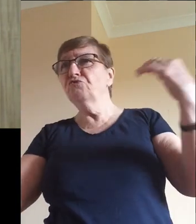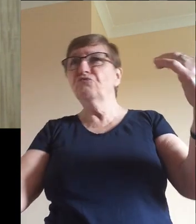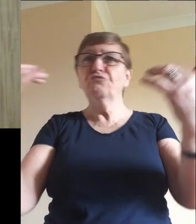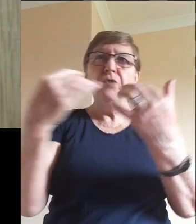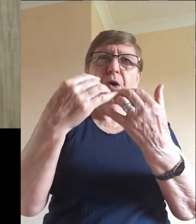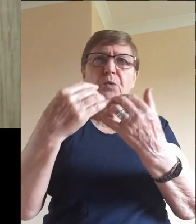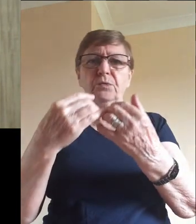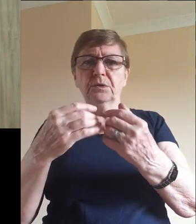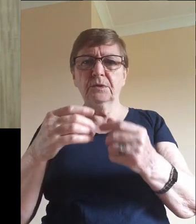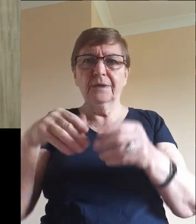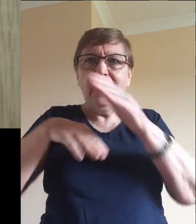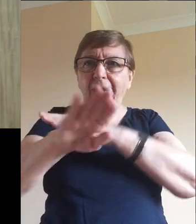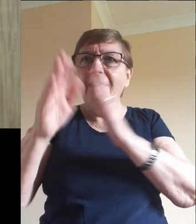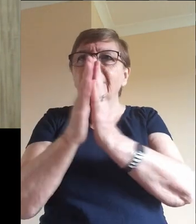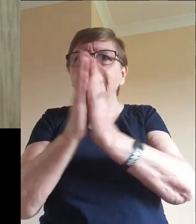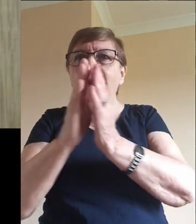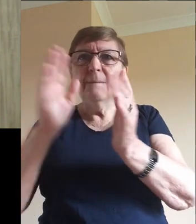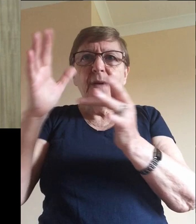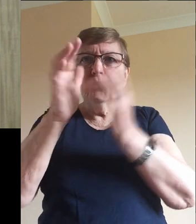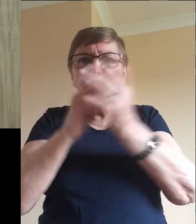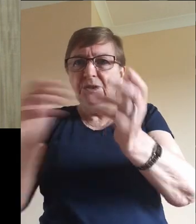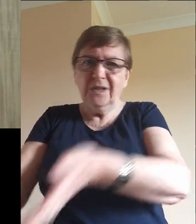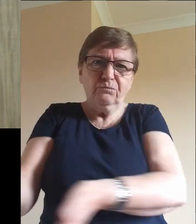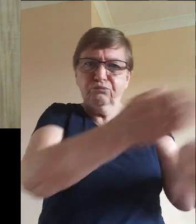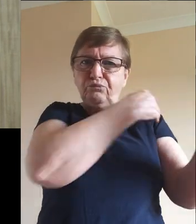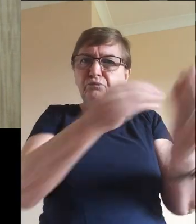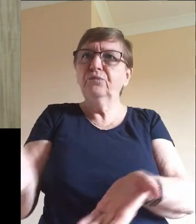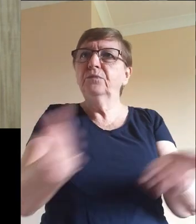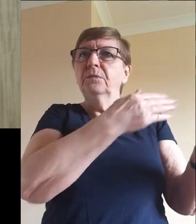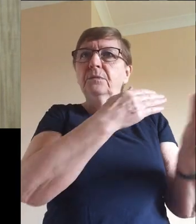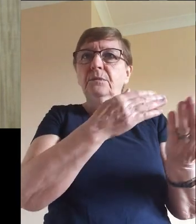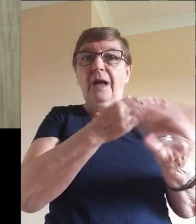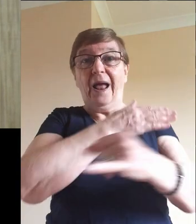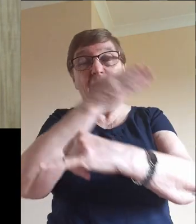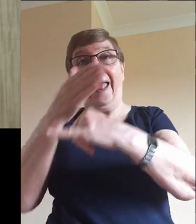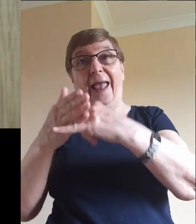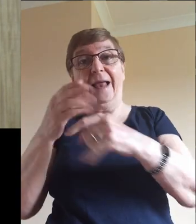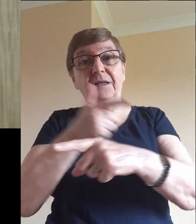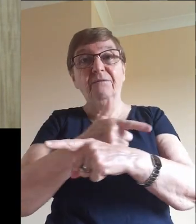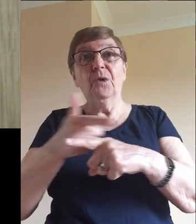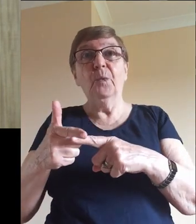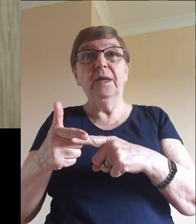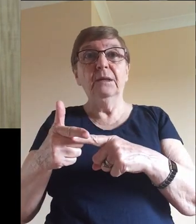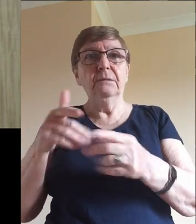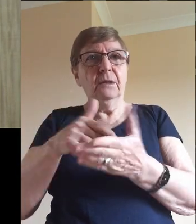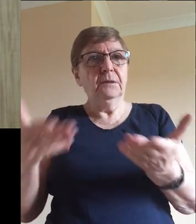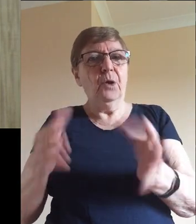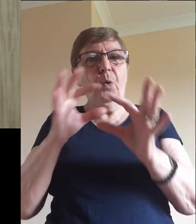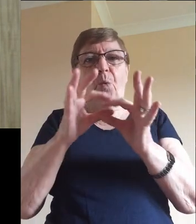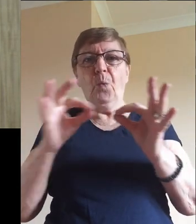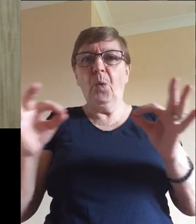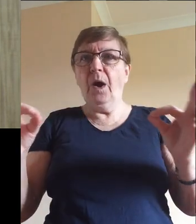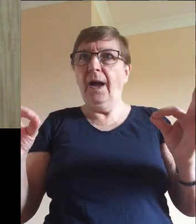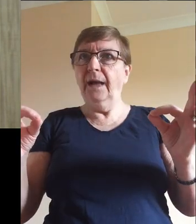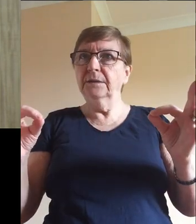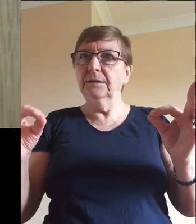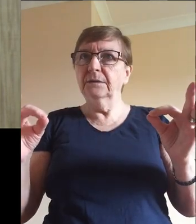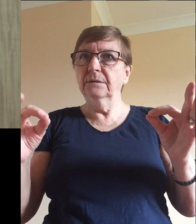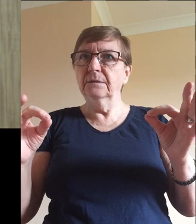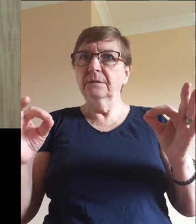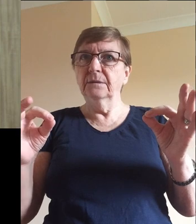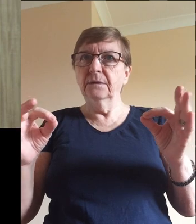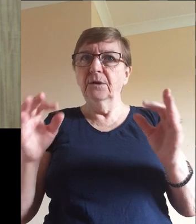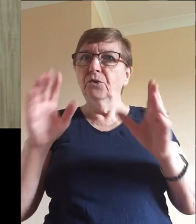the temple during the week, we moved towards the end of the week to a far quieter picture of Jesus praying in